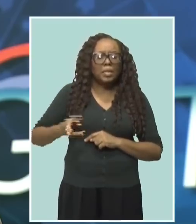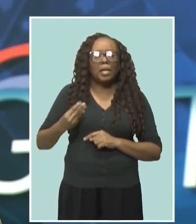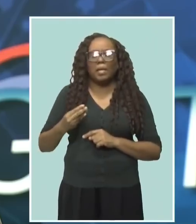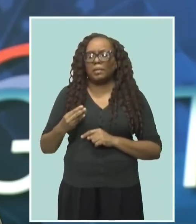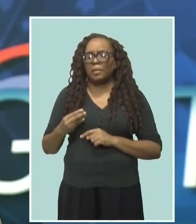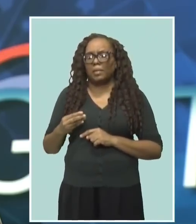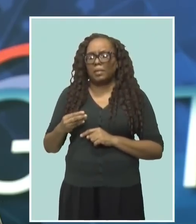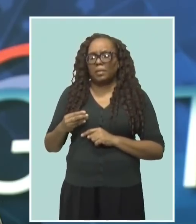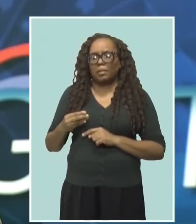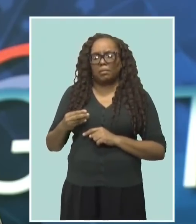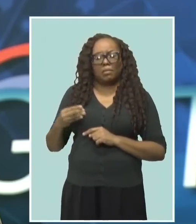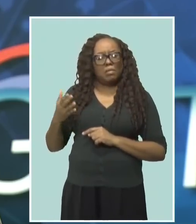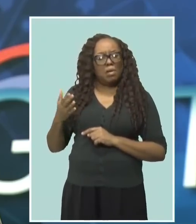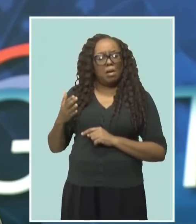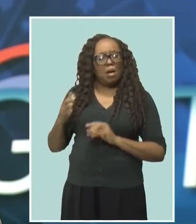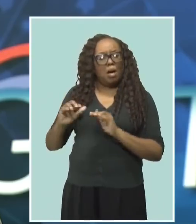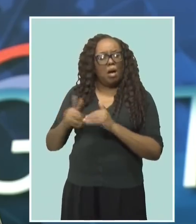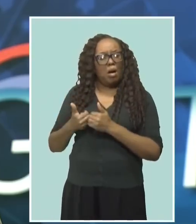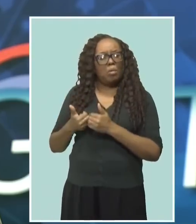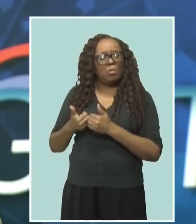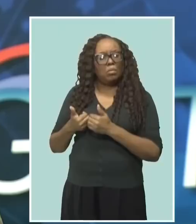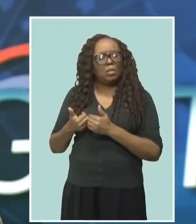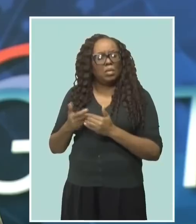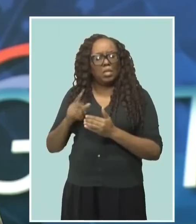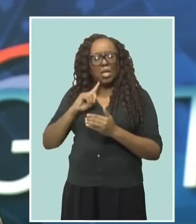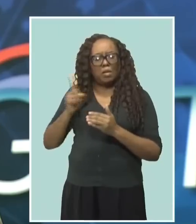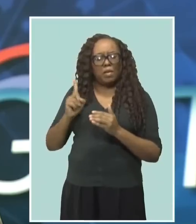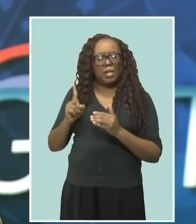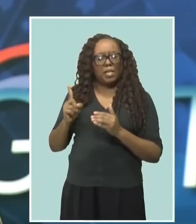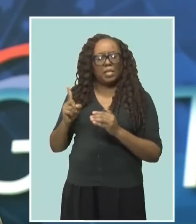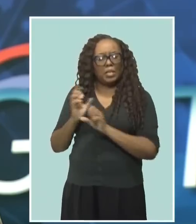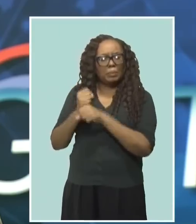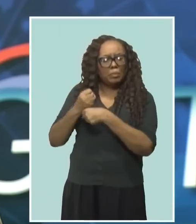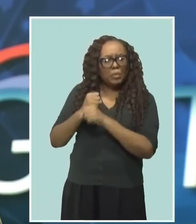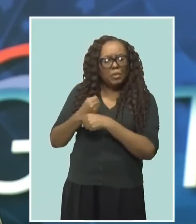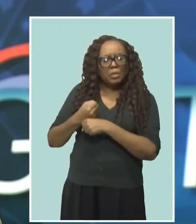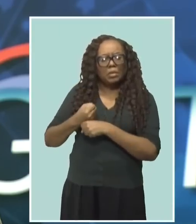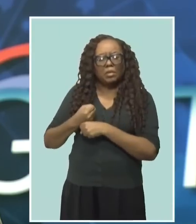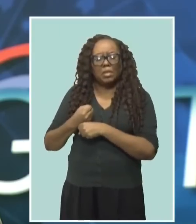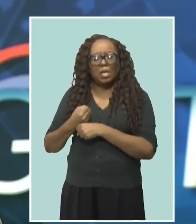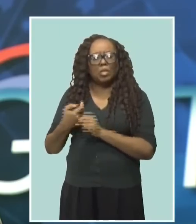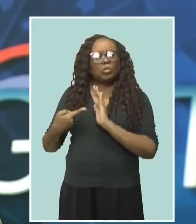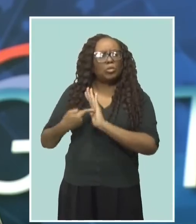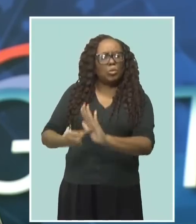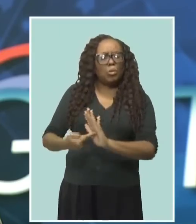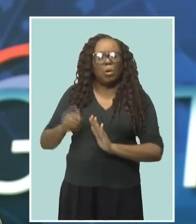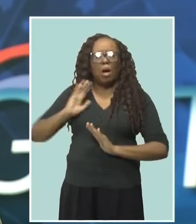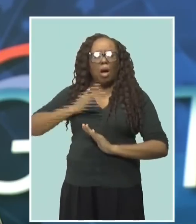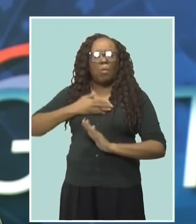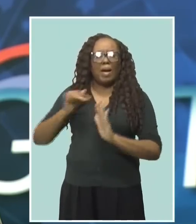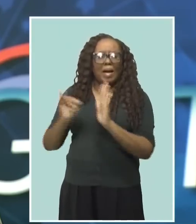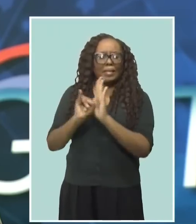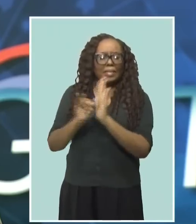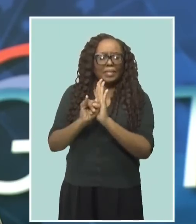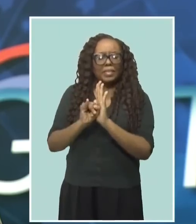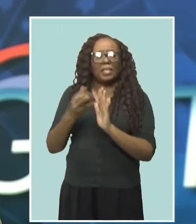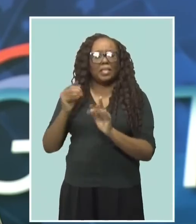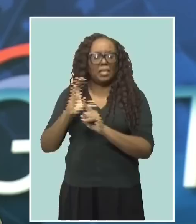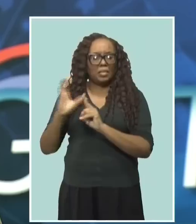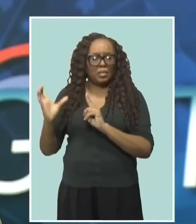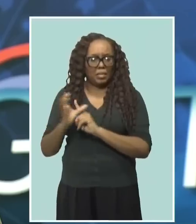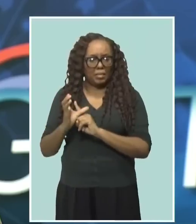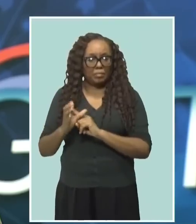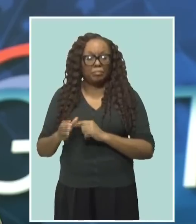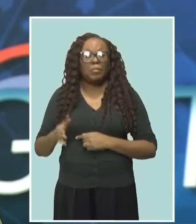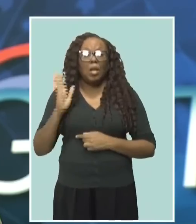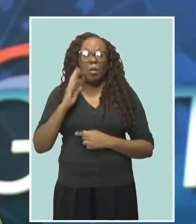in shaping our identities and culture. The Intangible Cultural Heritage team will visit both primary and secondary